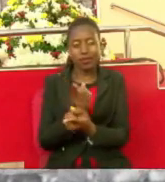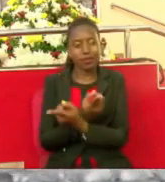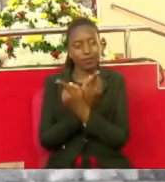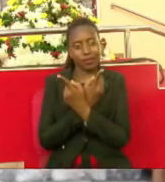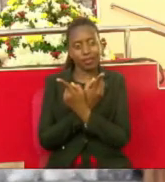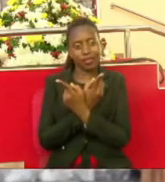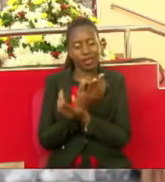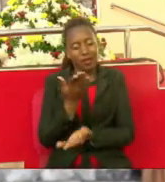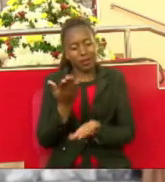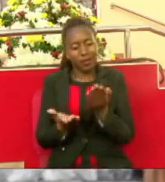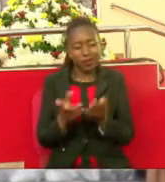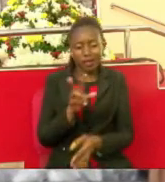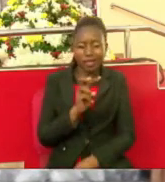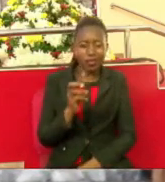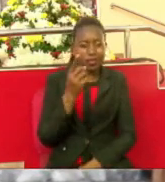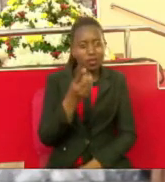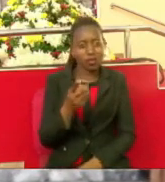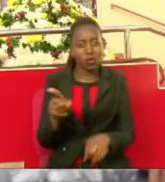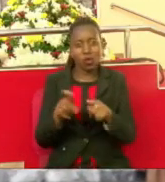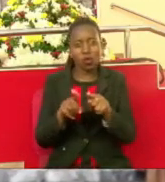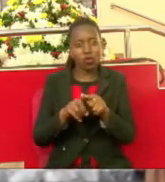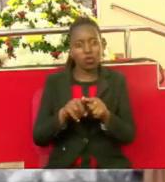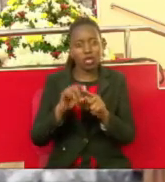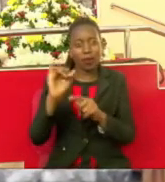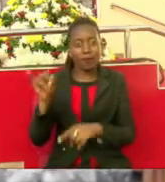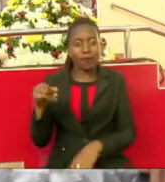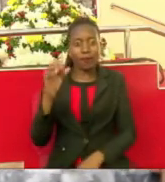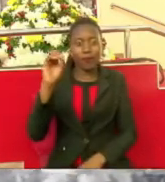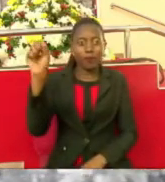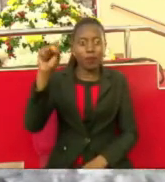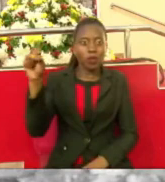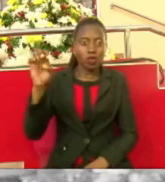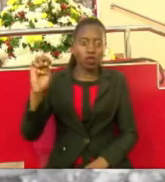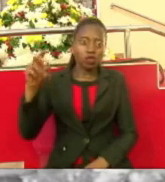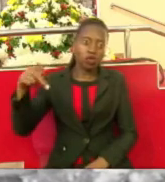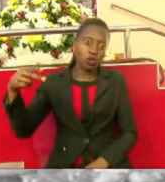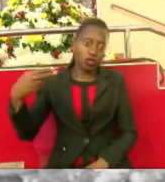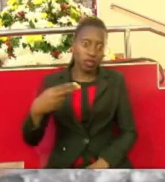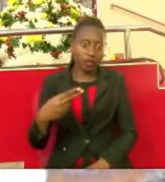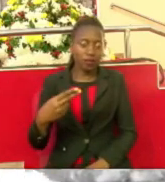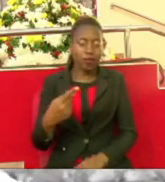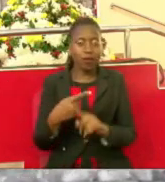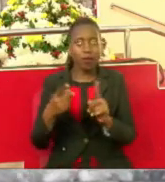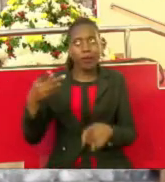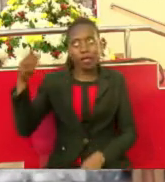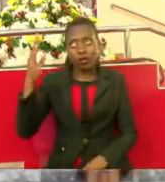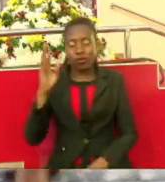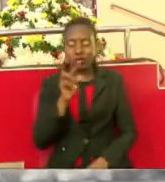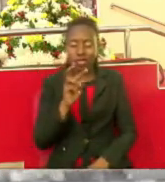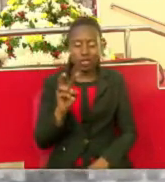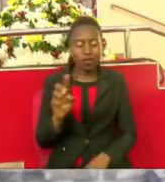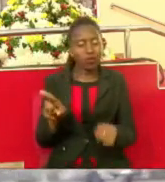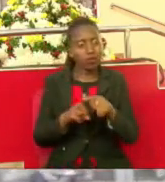kuwa kuona wewe kama mfungwa. But God has destined you to be the prime minister. Lakini Mungu amekuangazia kuwa they might be seeing you as a shepherd boy. Ama wakuona kama